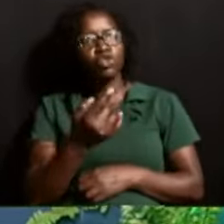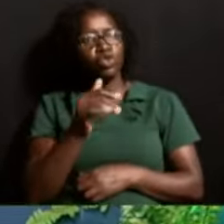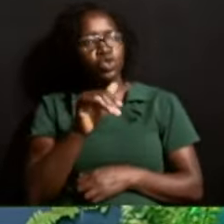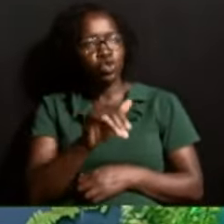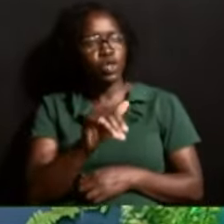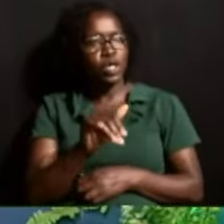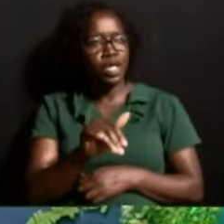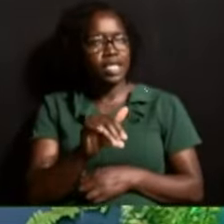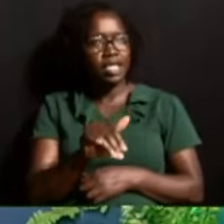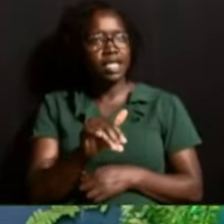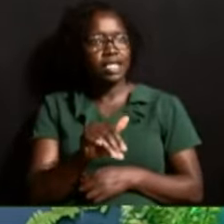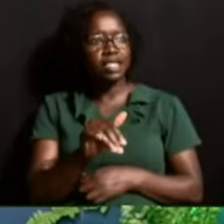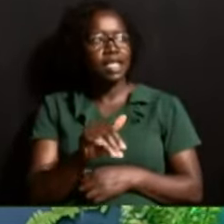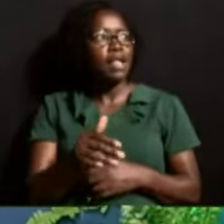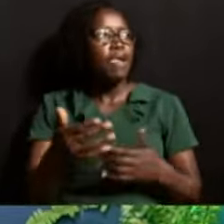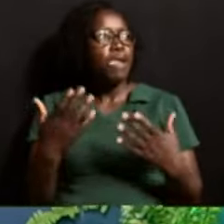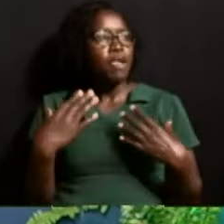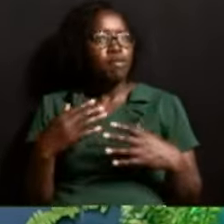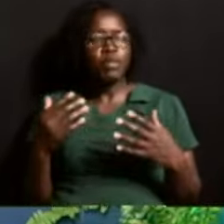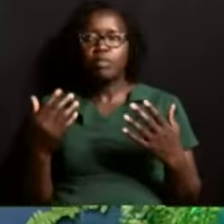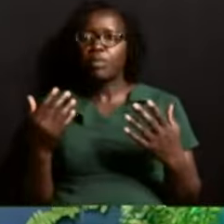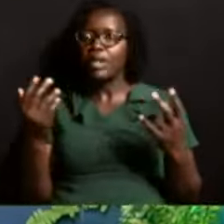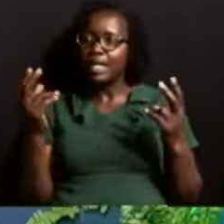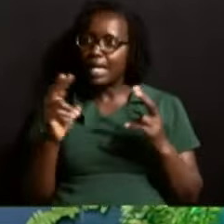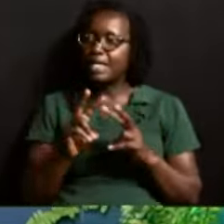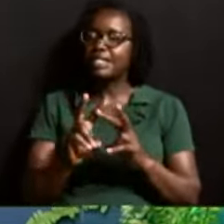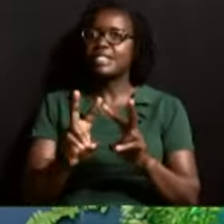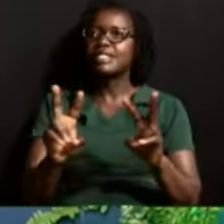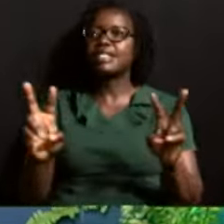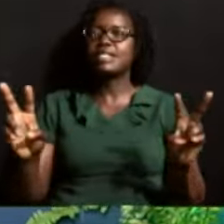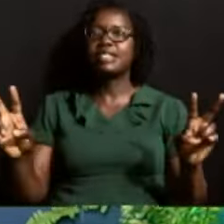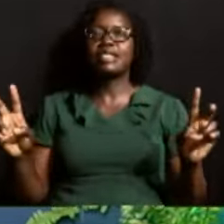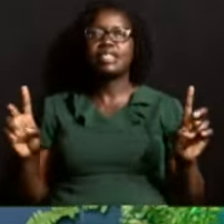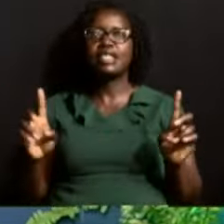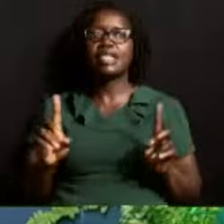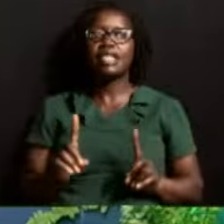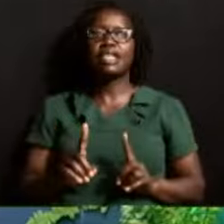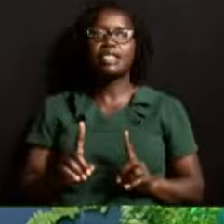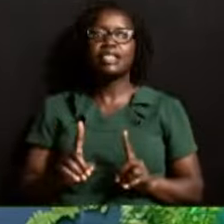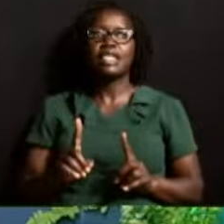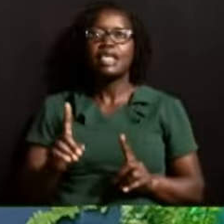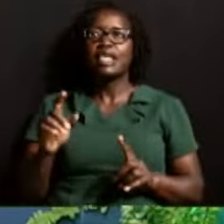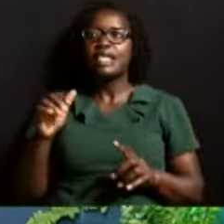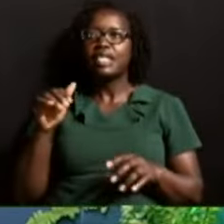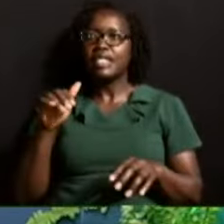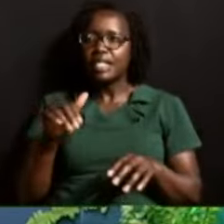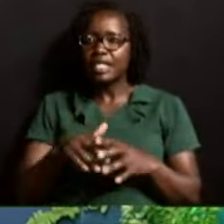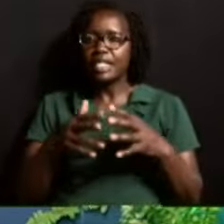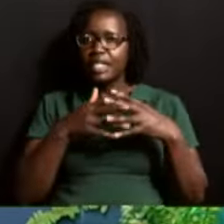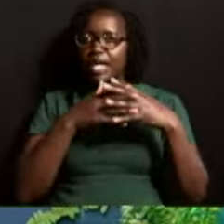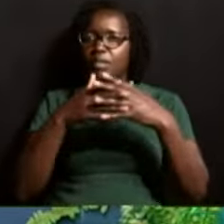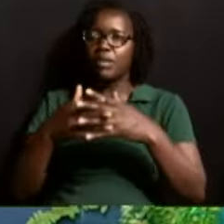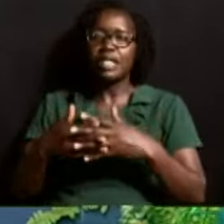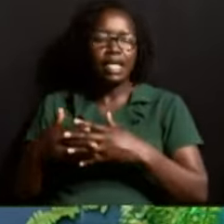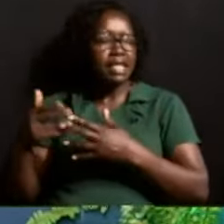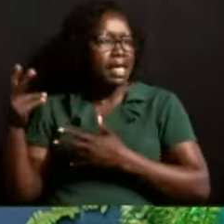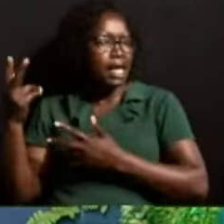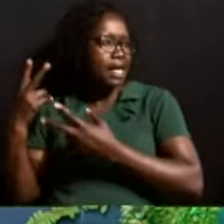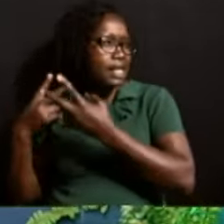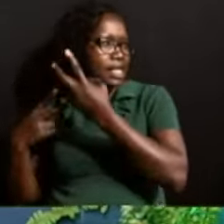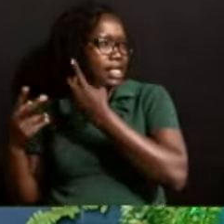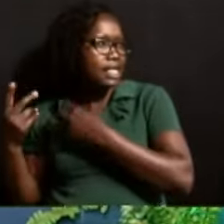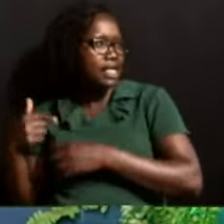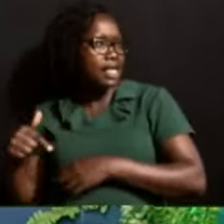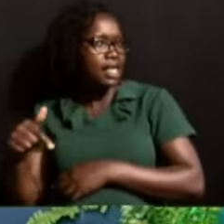that people can see us in the United States, they can hear us wherever.